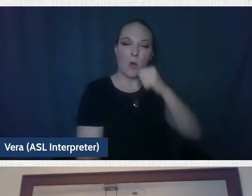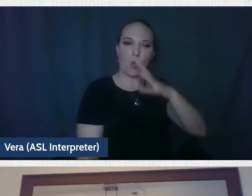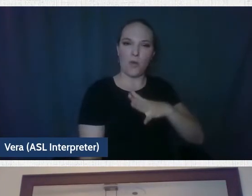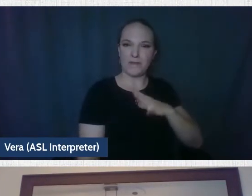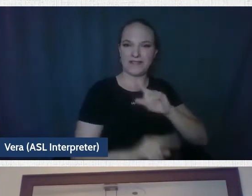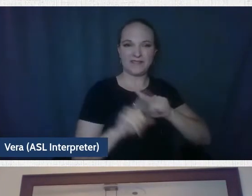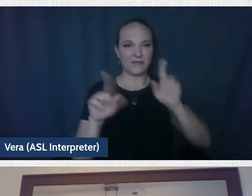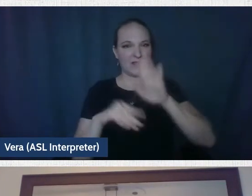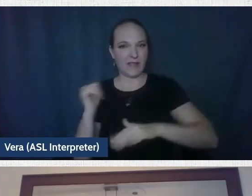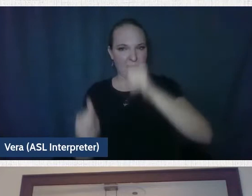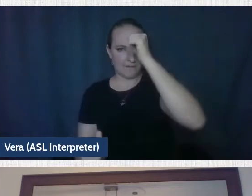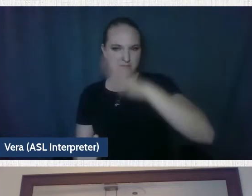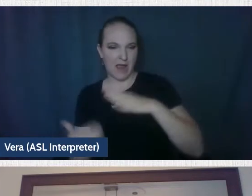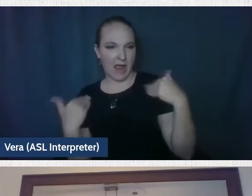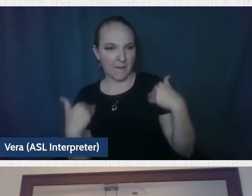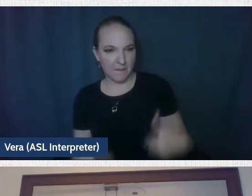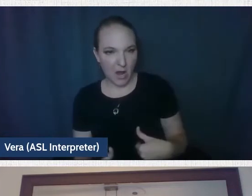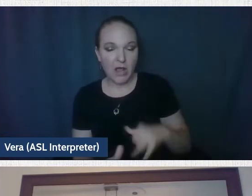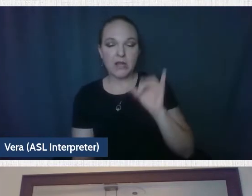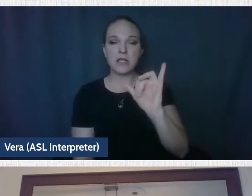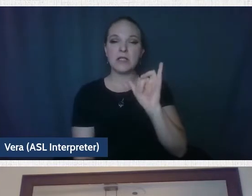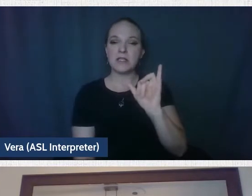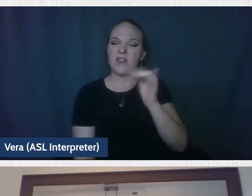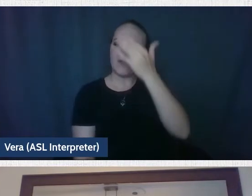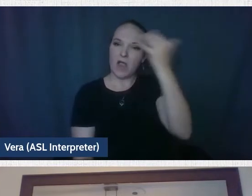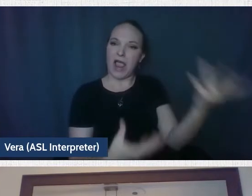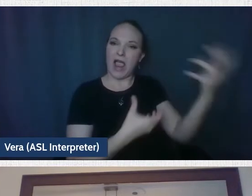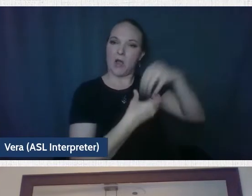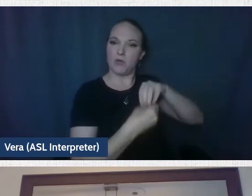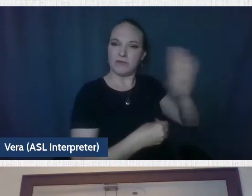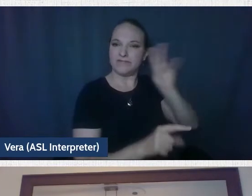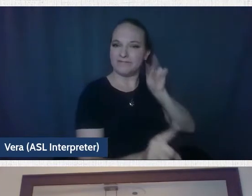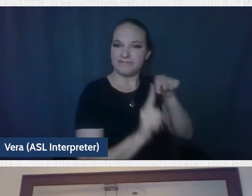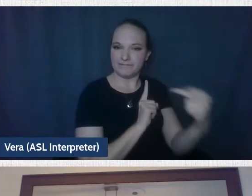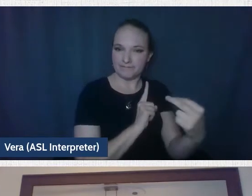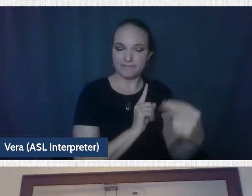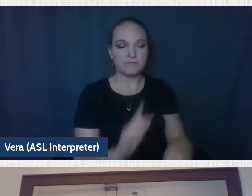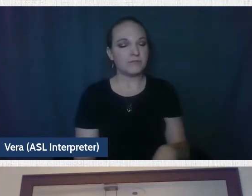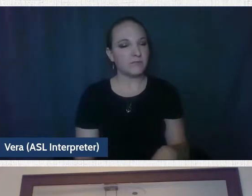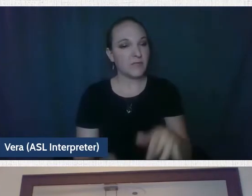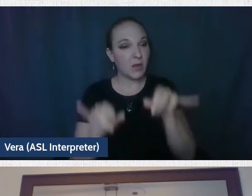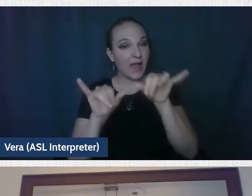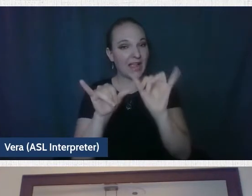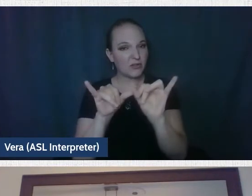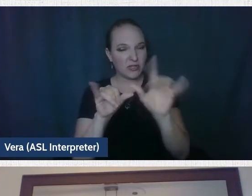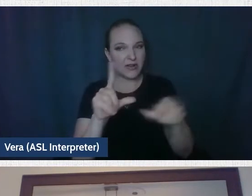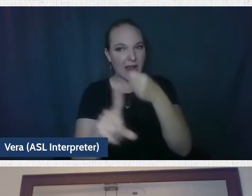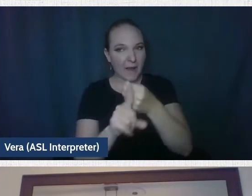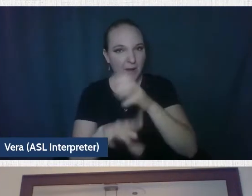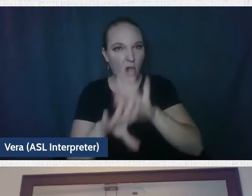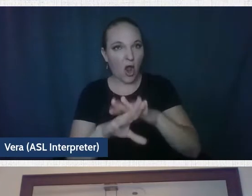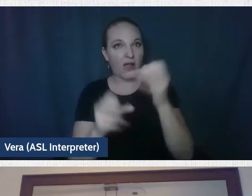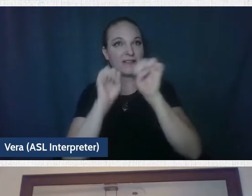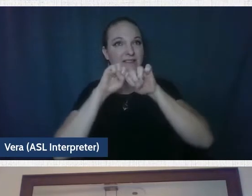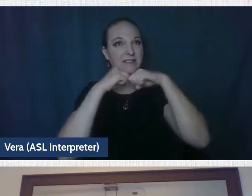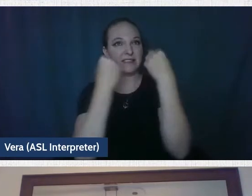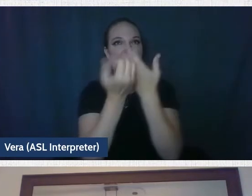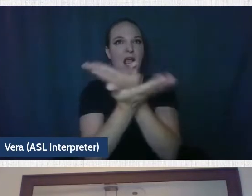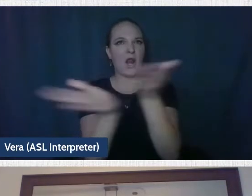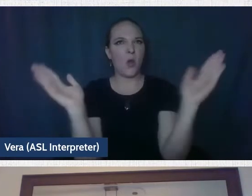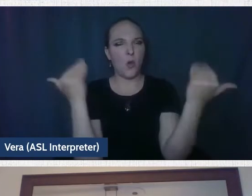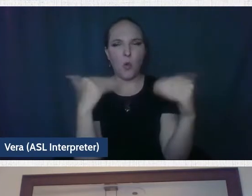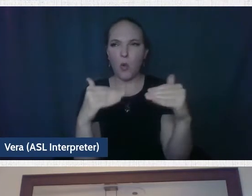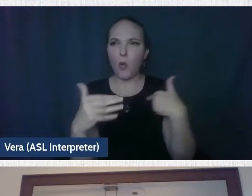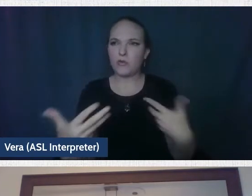also believe that engineering, especially when you consider the impact that engineering can have on society and the grand challenges that